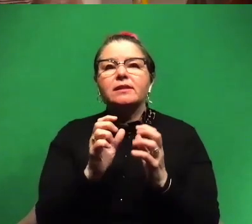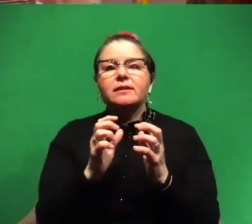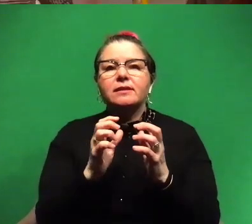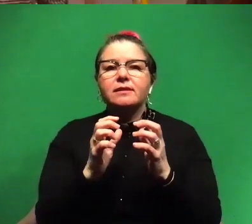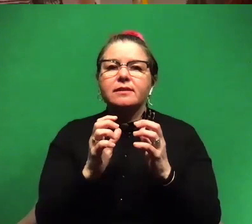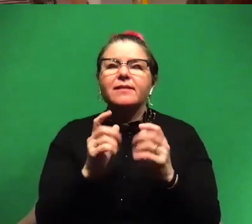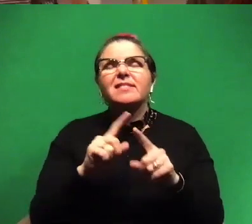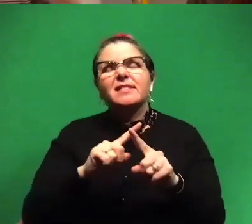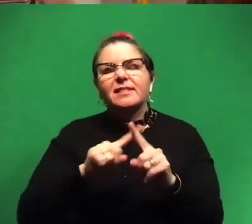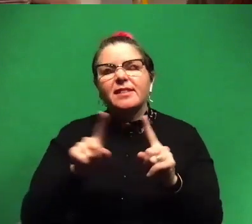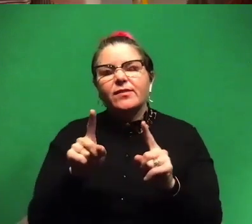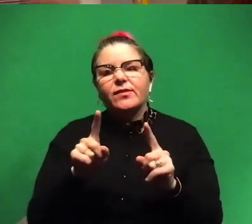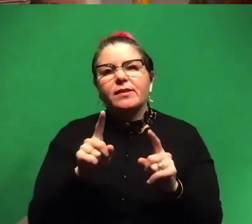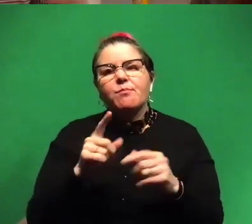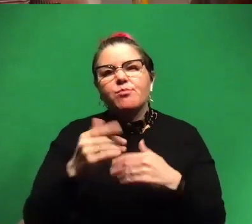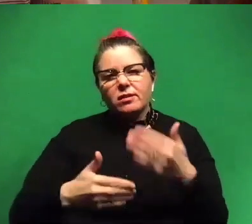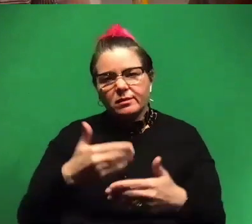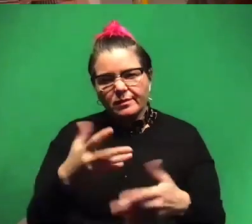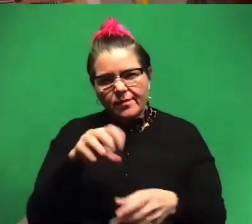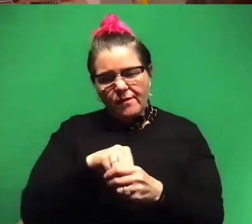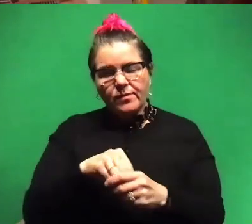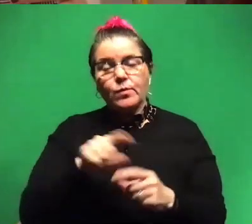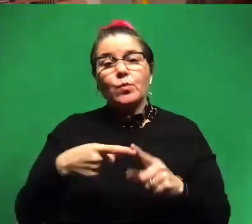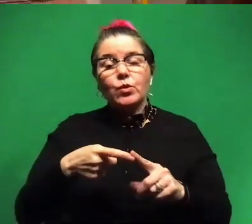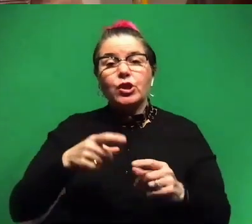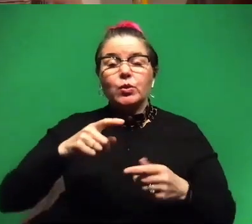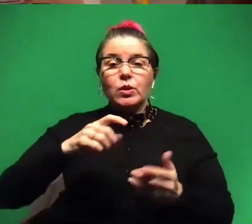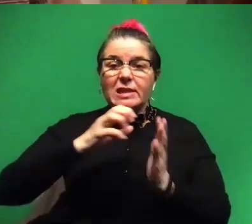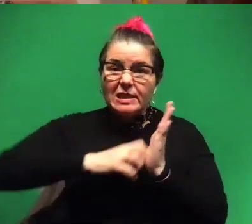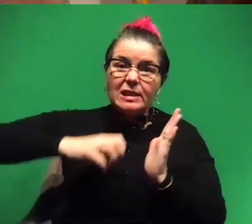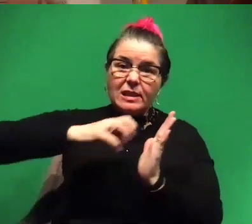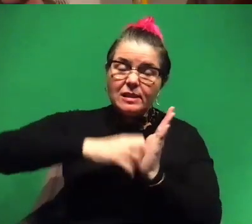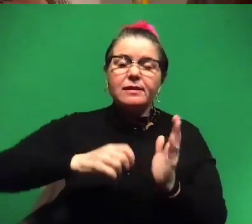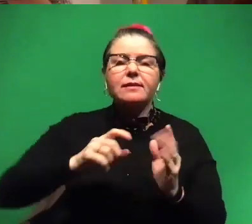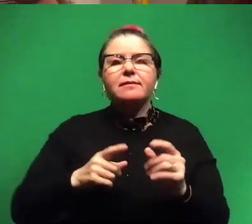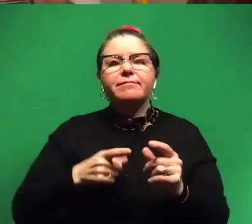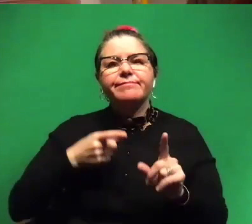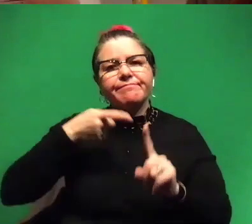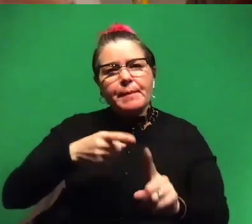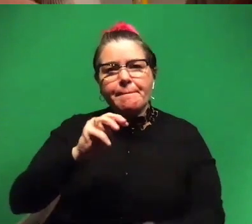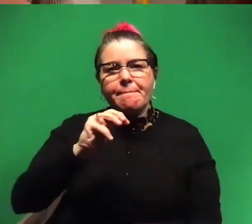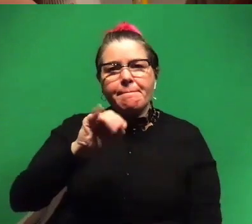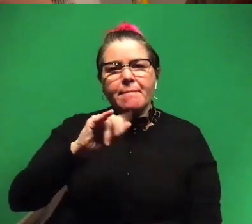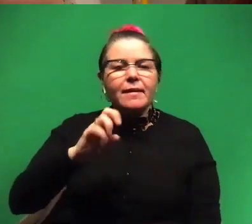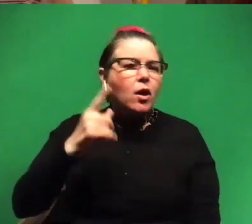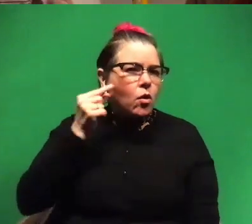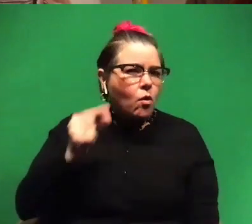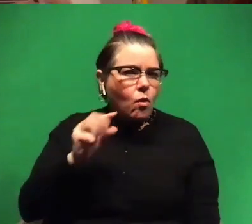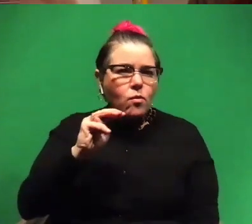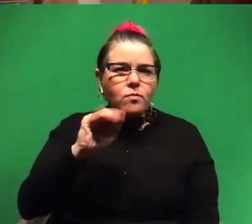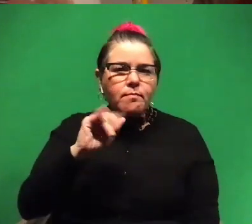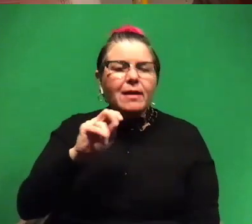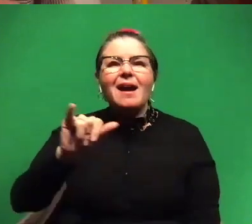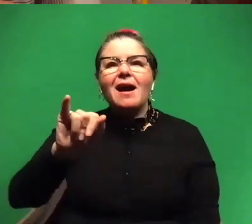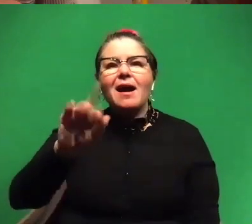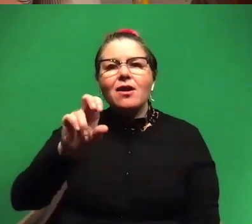so there's different kind of processes when you're digging, especially for a mine, say like a gold mine or like iron